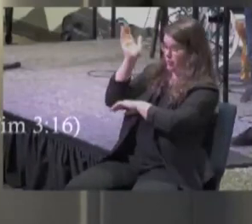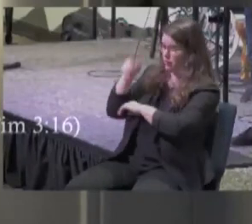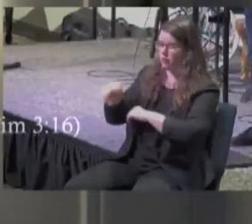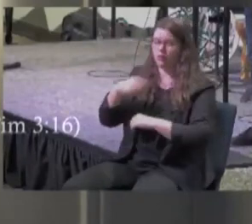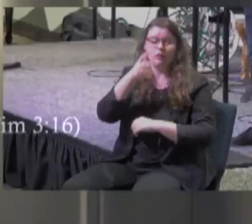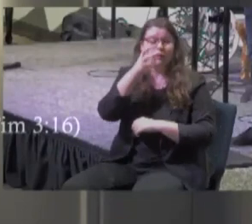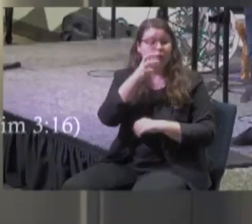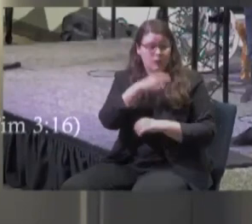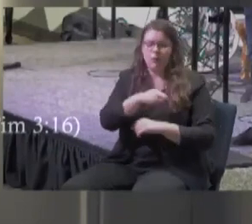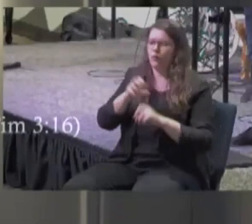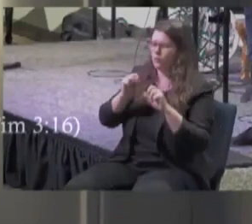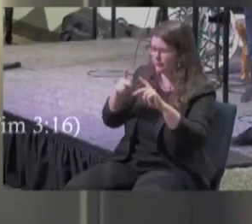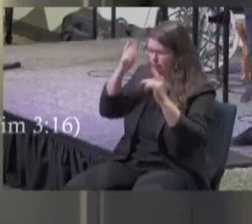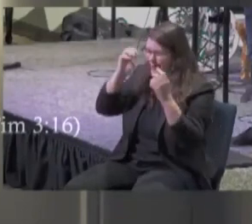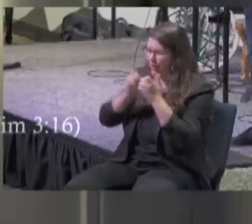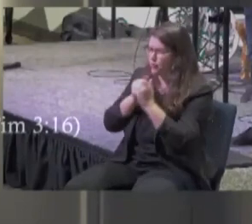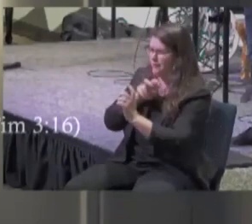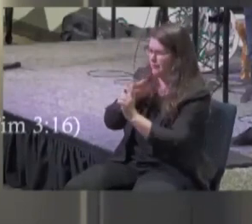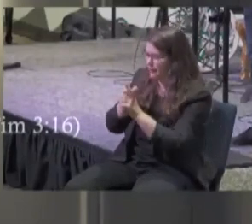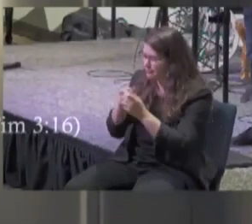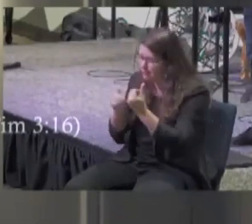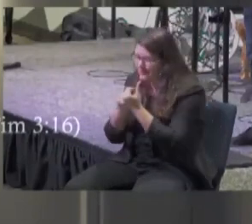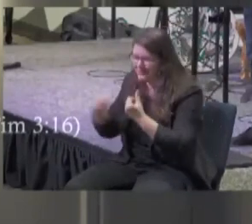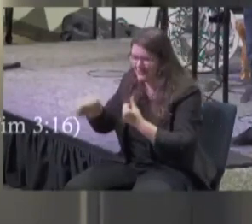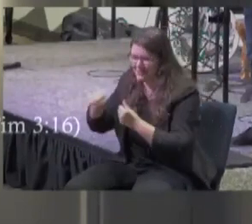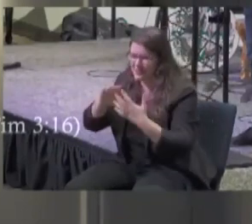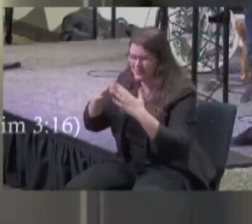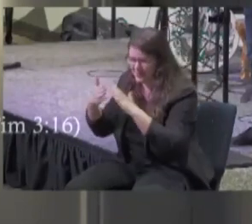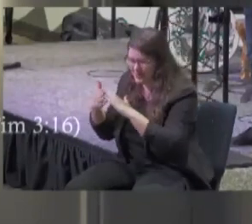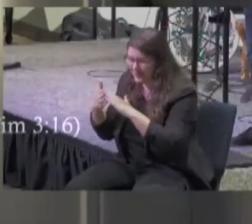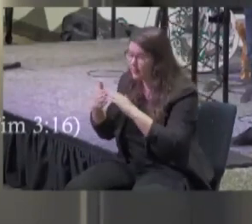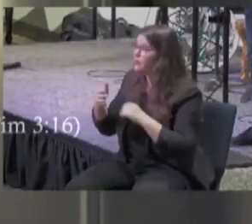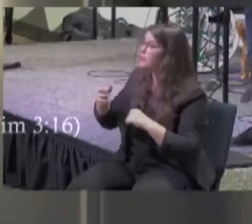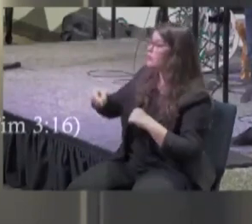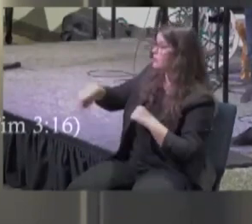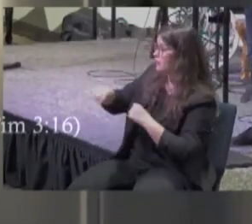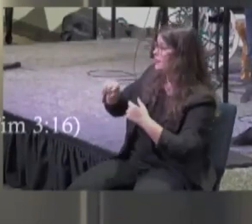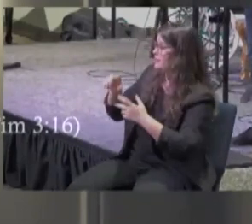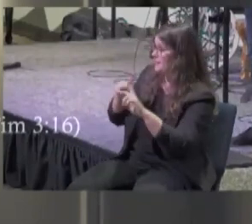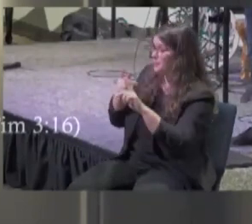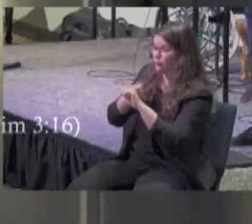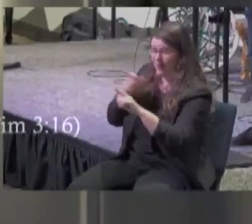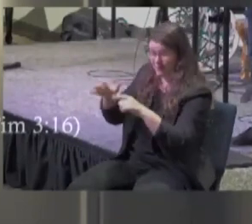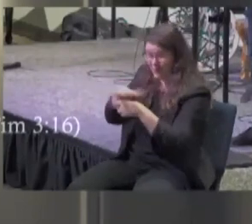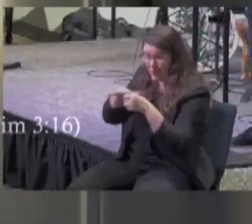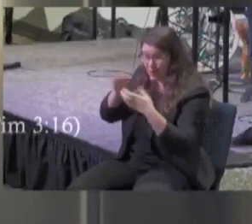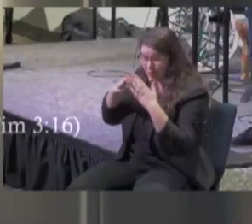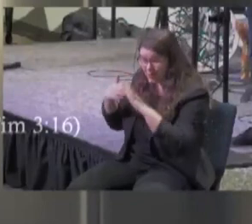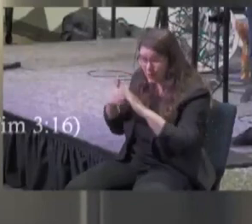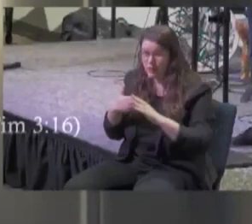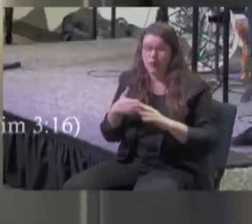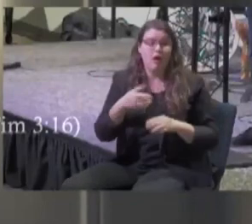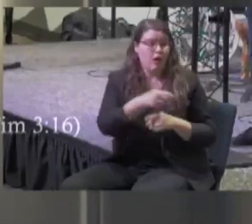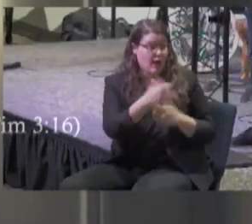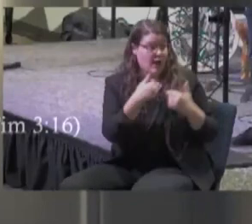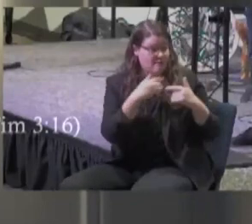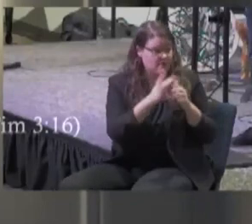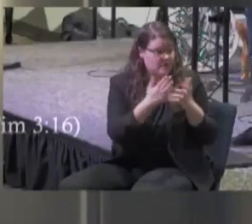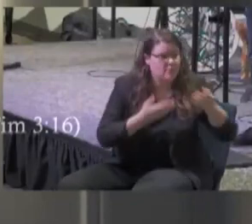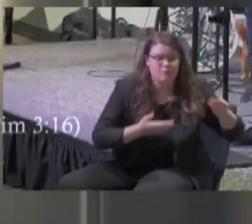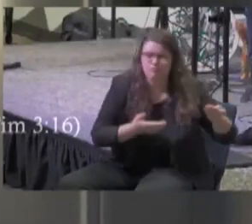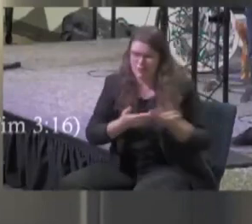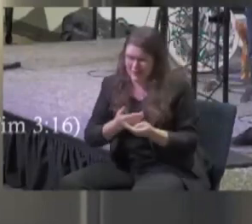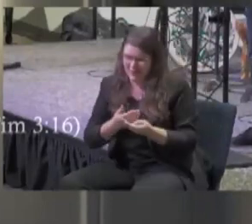understand themselves as local importers of this text, rather than outside organizations being the exporters of the